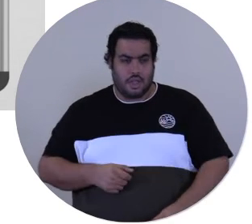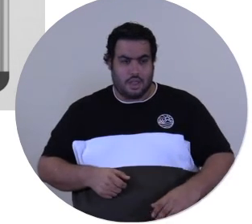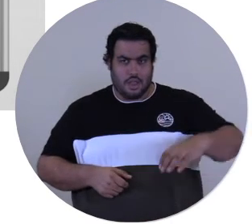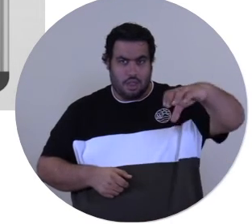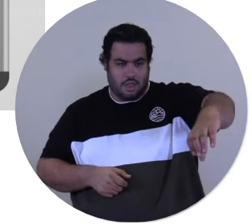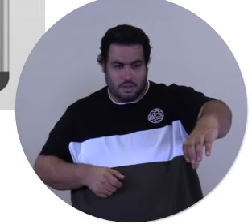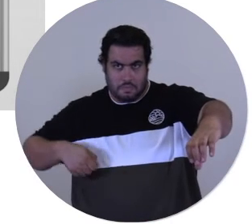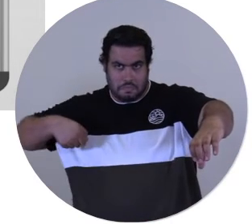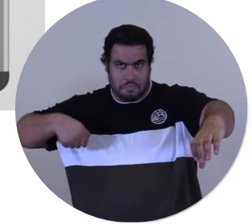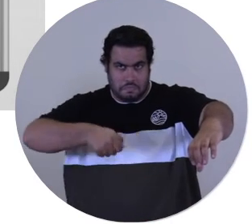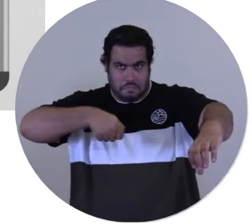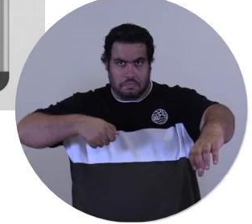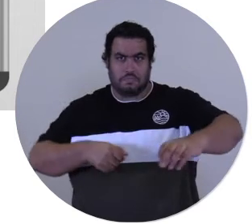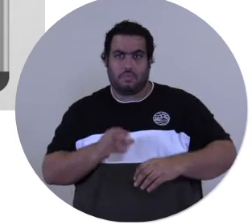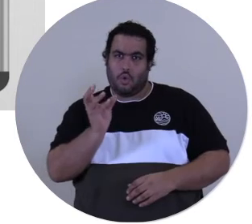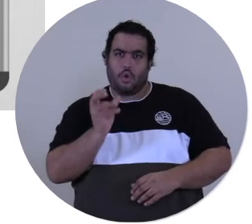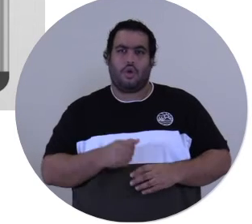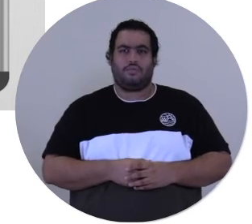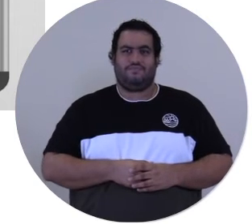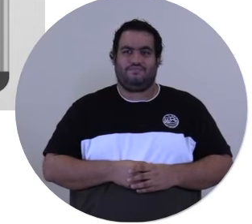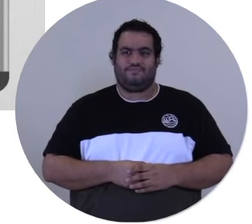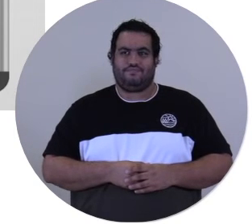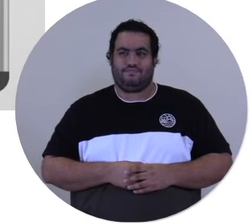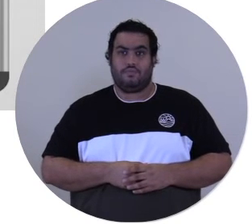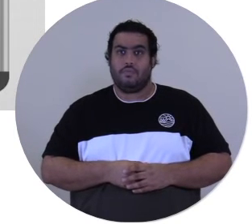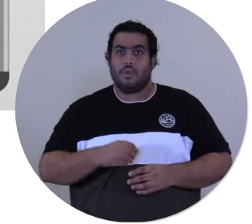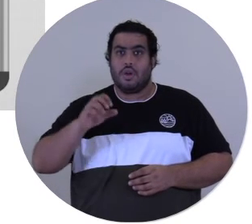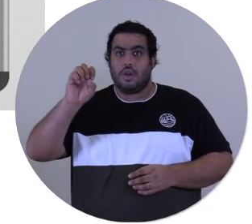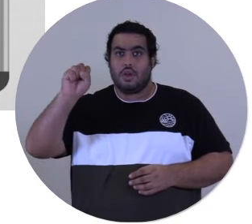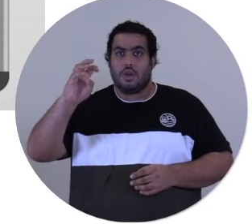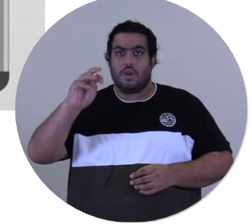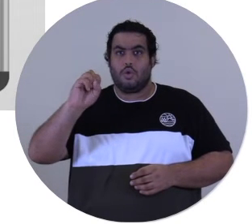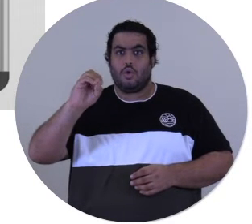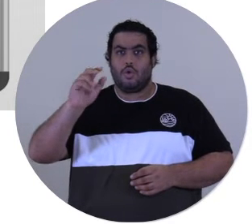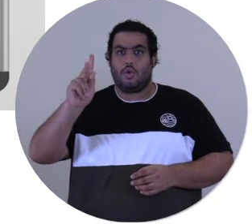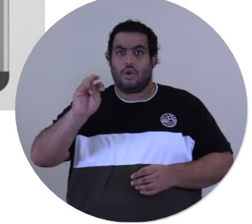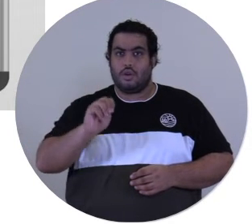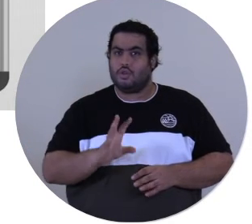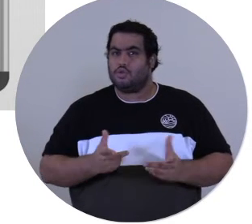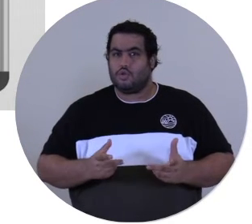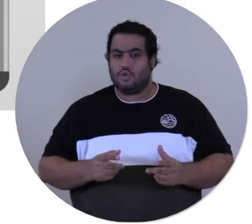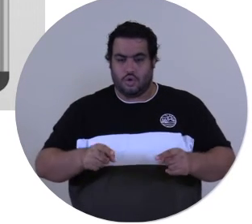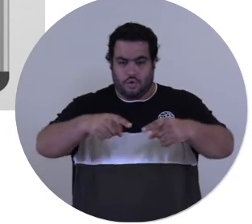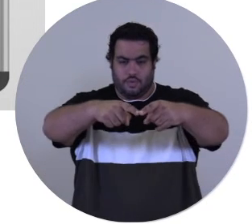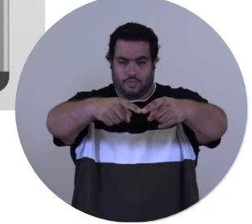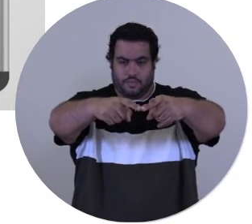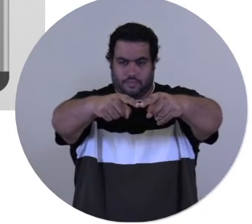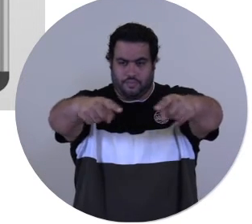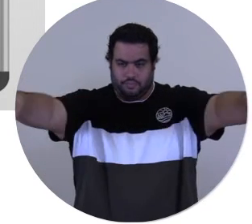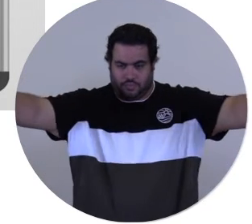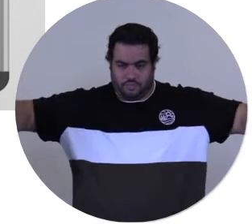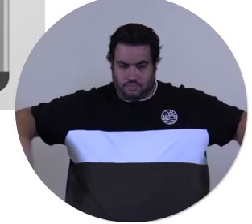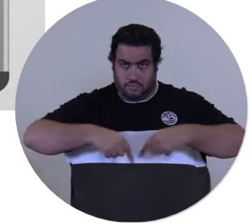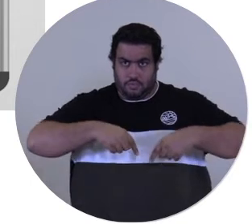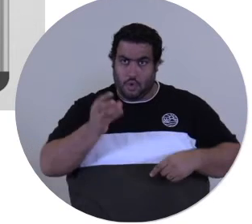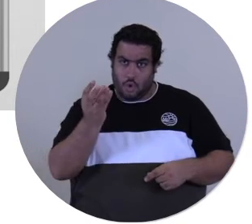online snooker. Now, snooker is a game played on a billiard table. Example, in